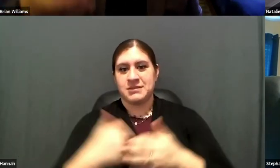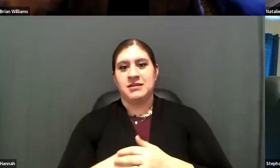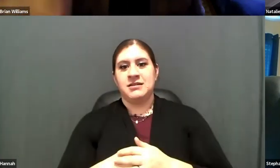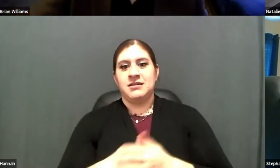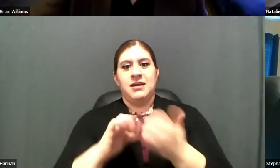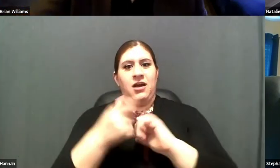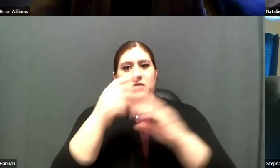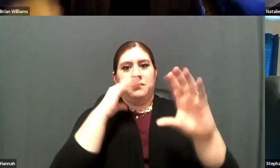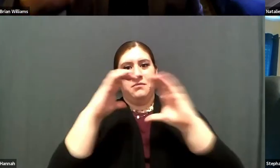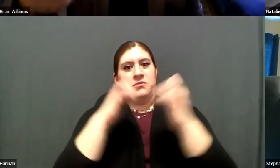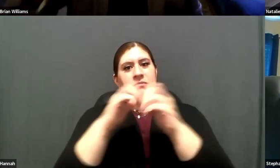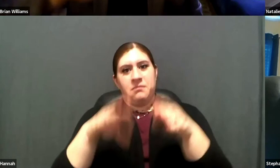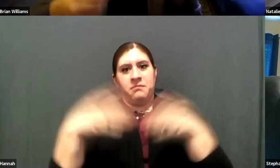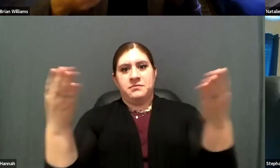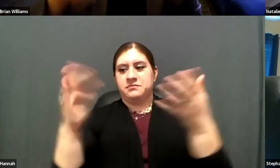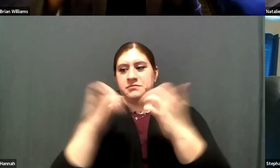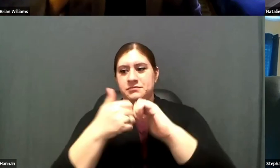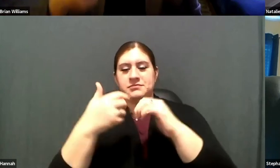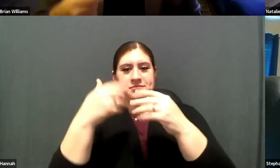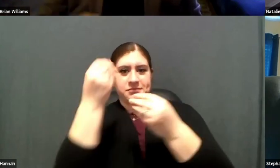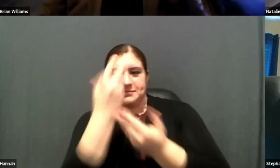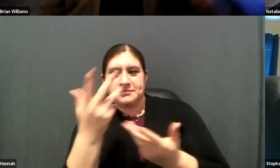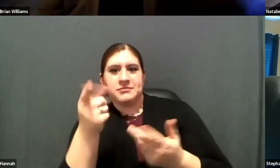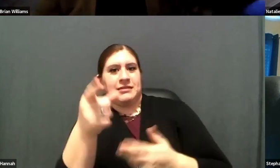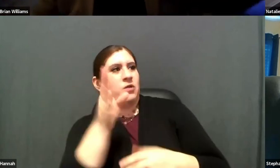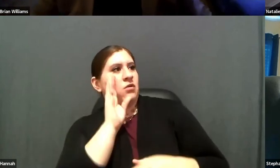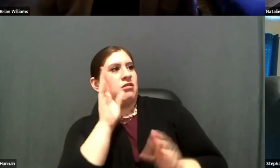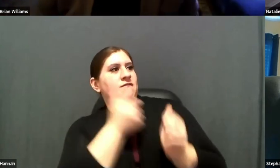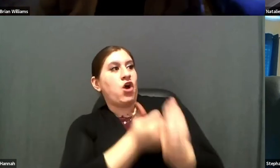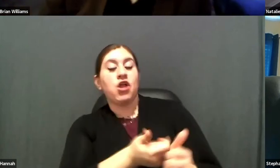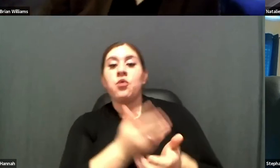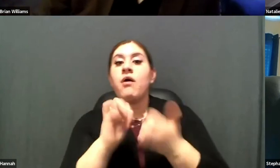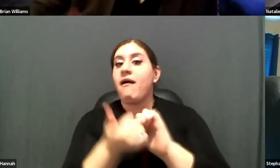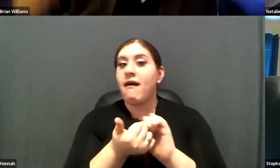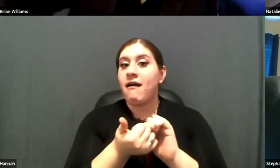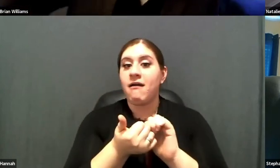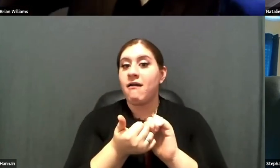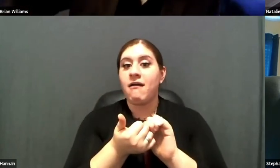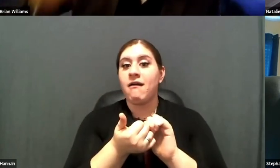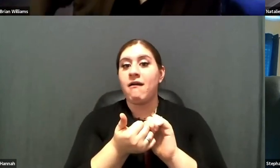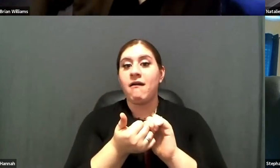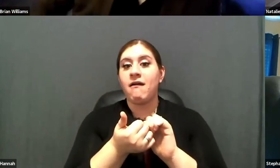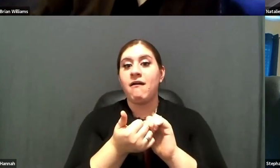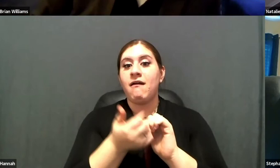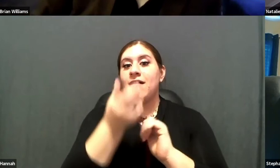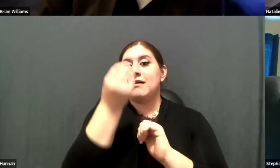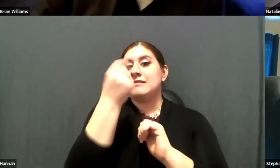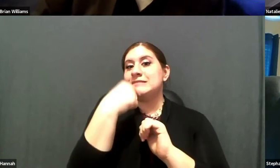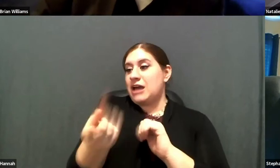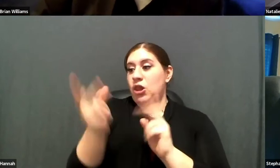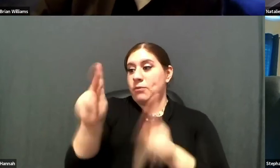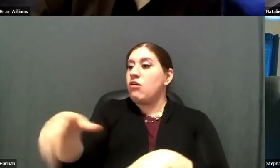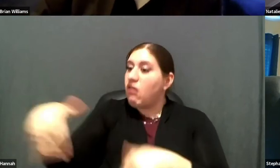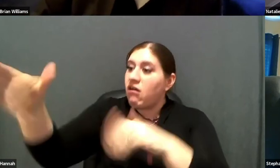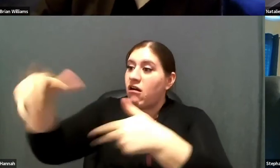do you communicate with the public to get them to observe the, how do you get somebody to leave the area when a hurricane's coming,